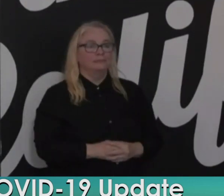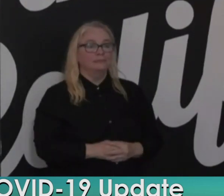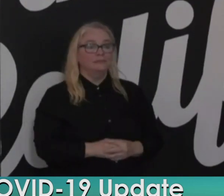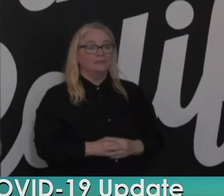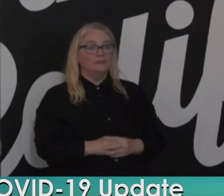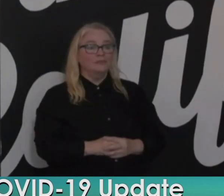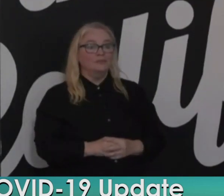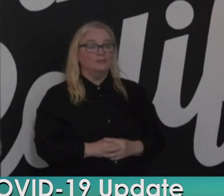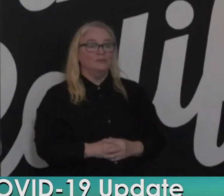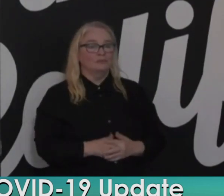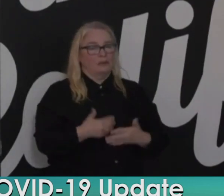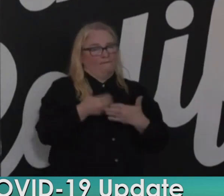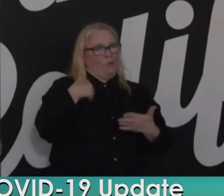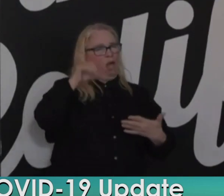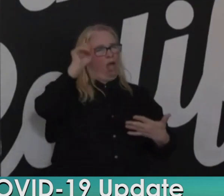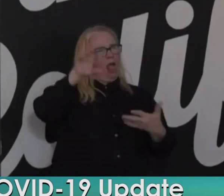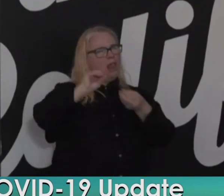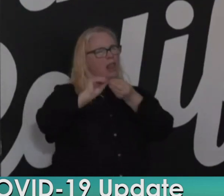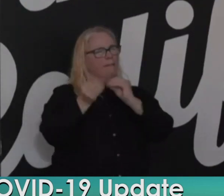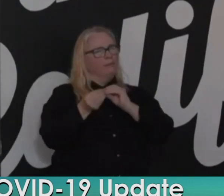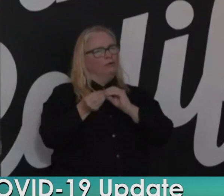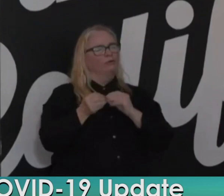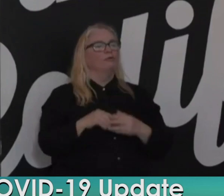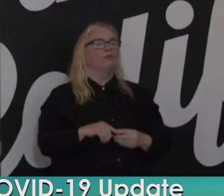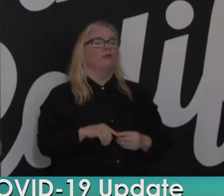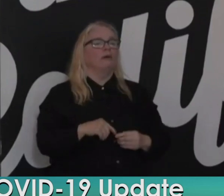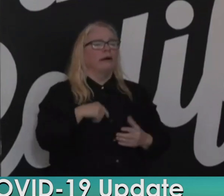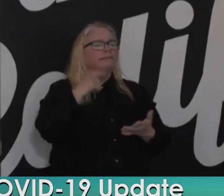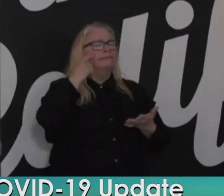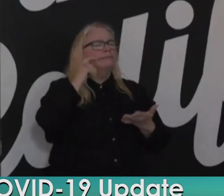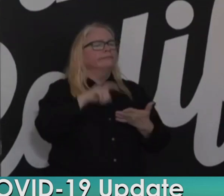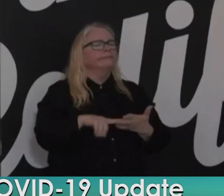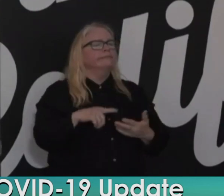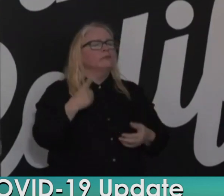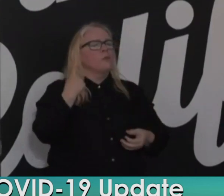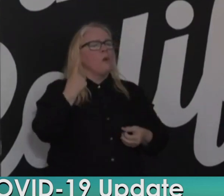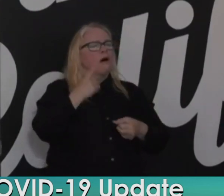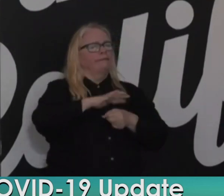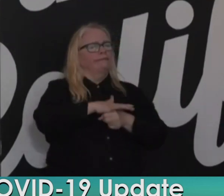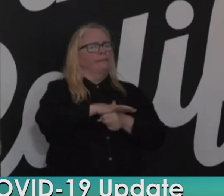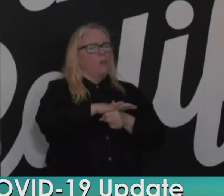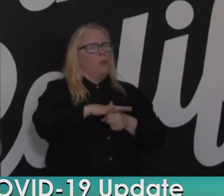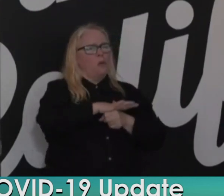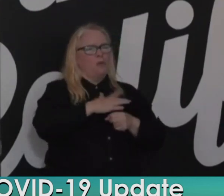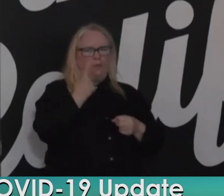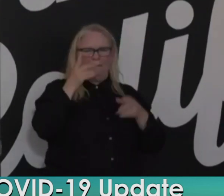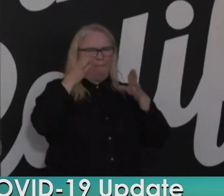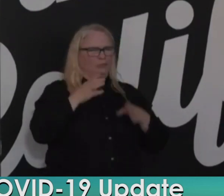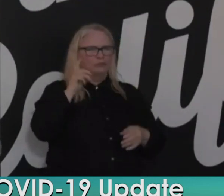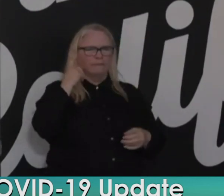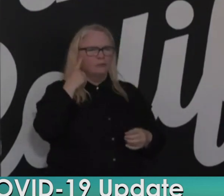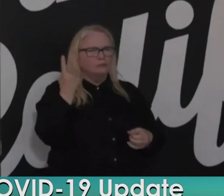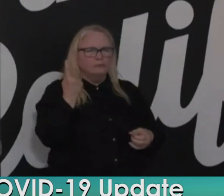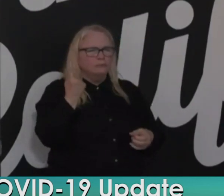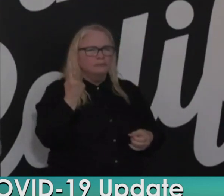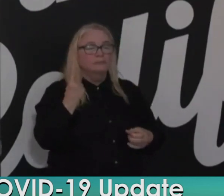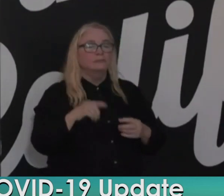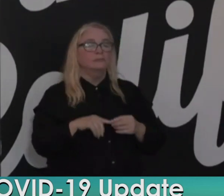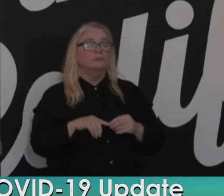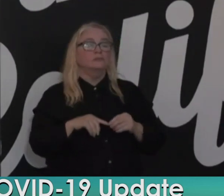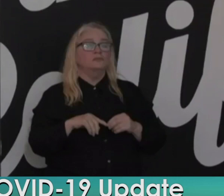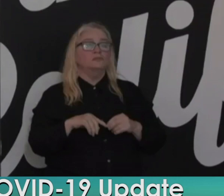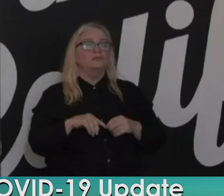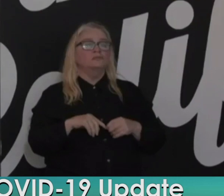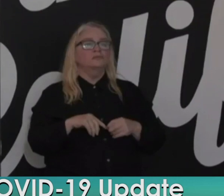to acknowledge a local elected official, someone known very well here in Northern California, the